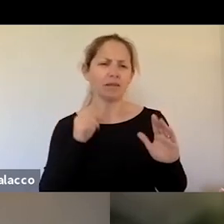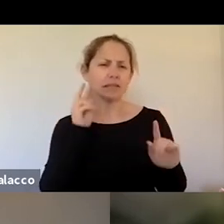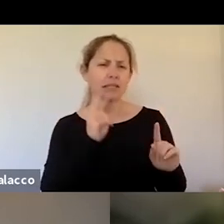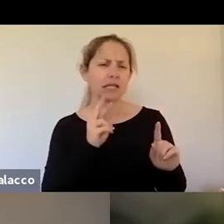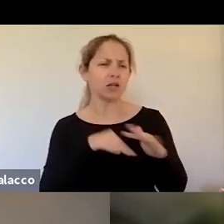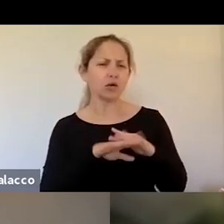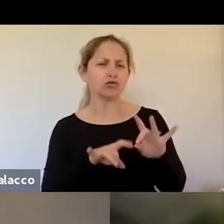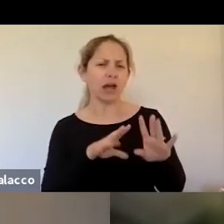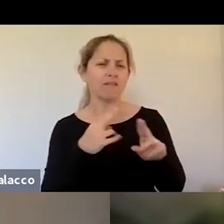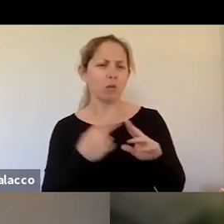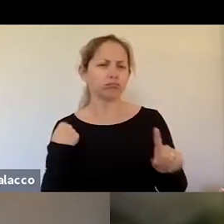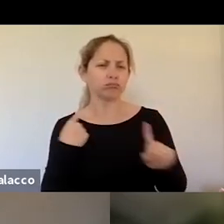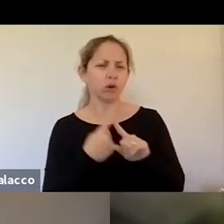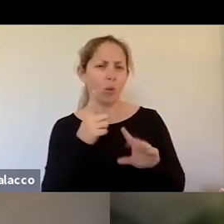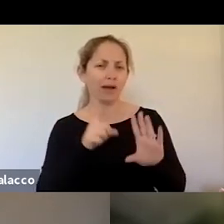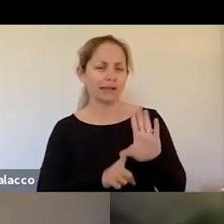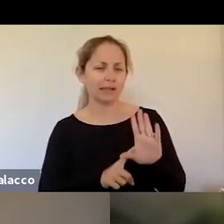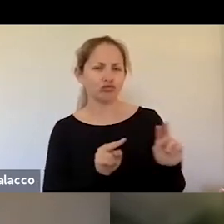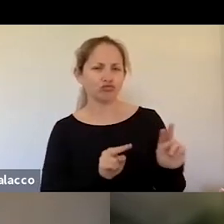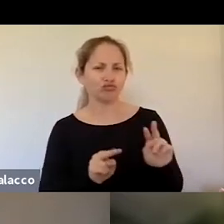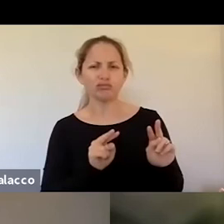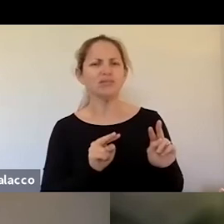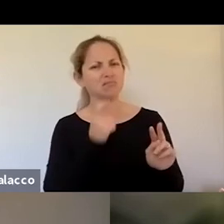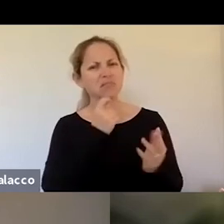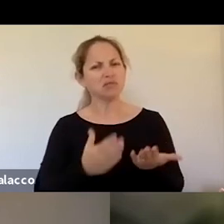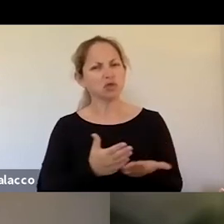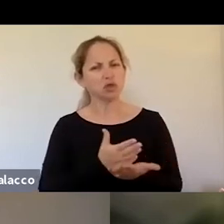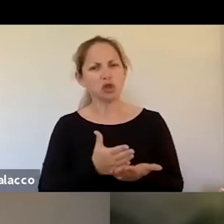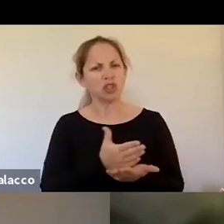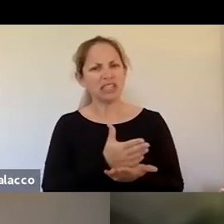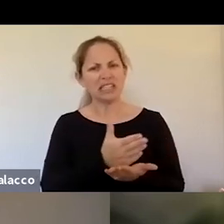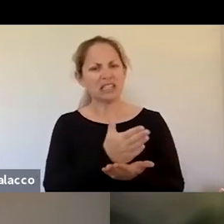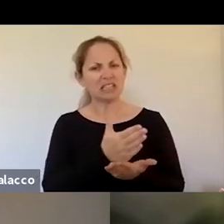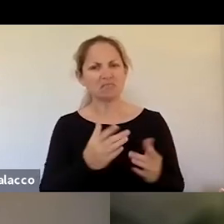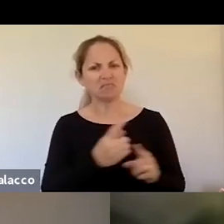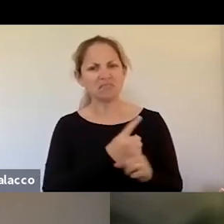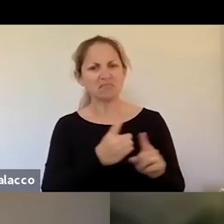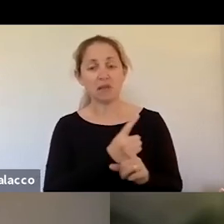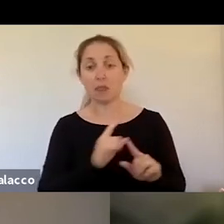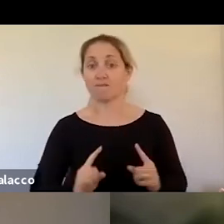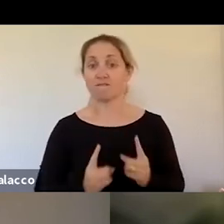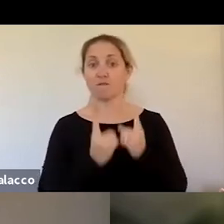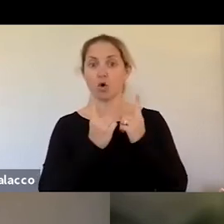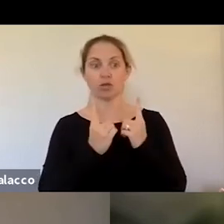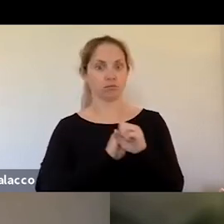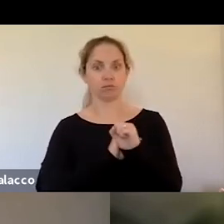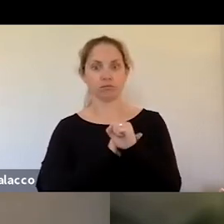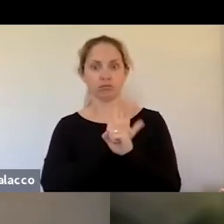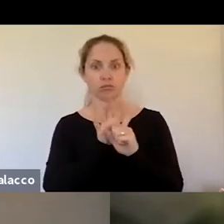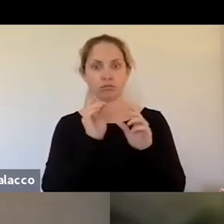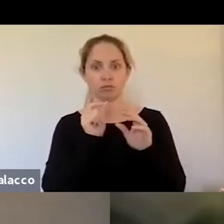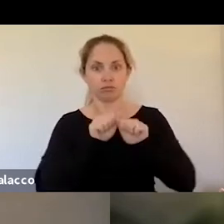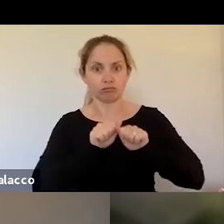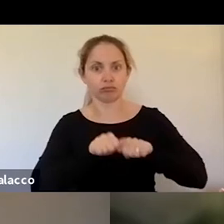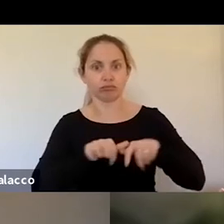last year, it's kind of been a bit of a journey through that first wave of the pandemic, and then readiness